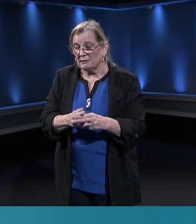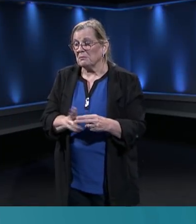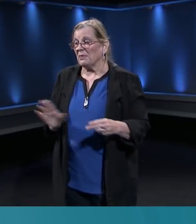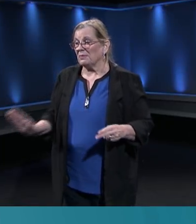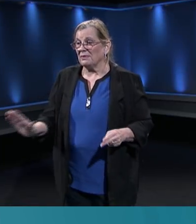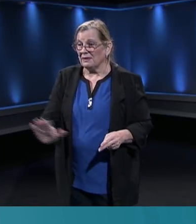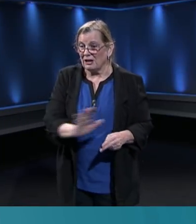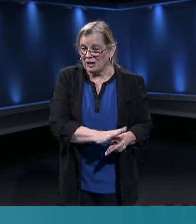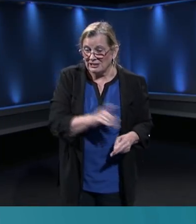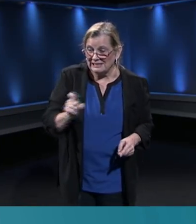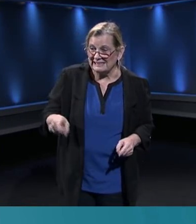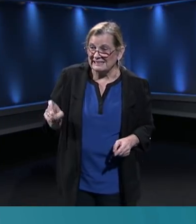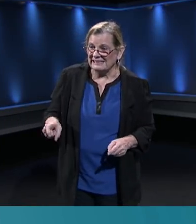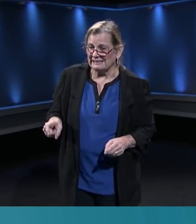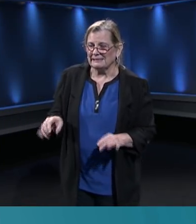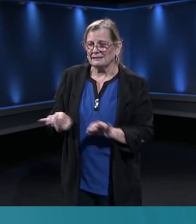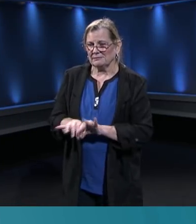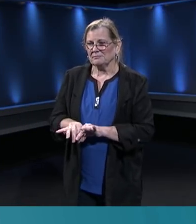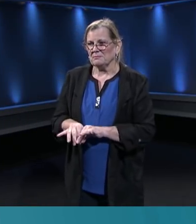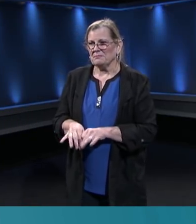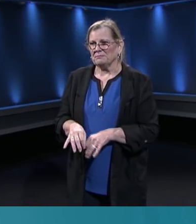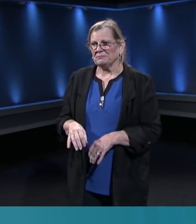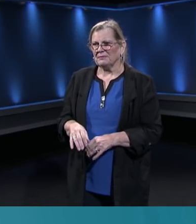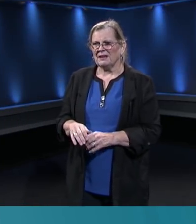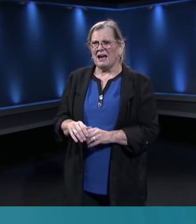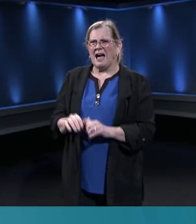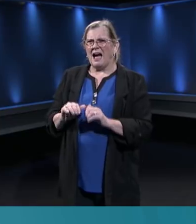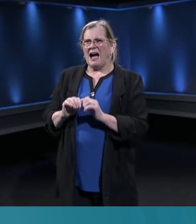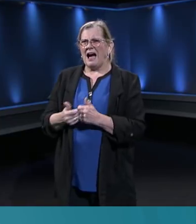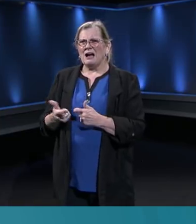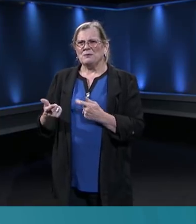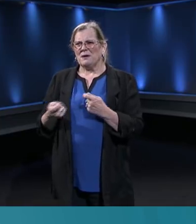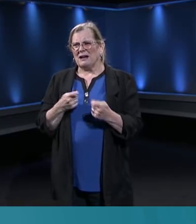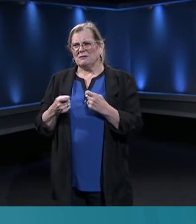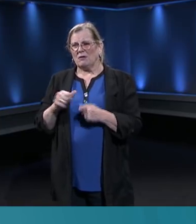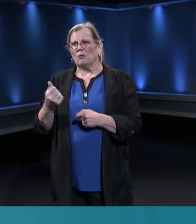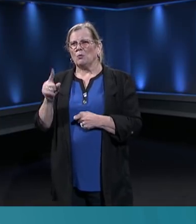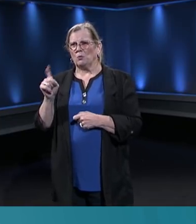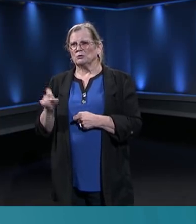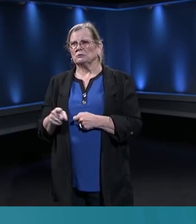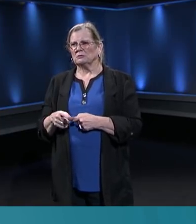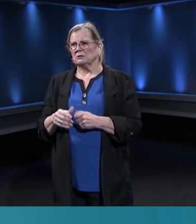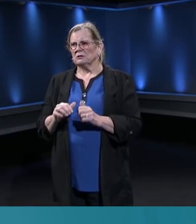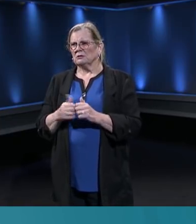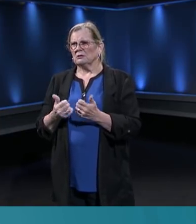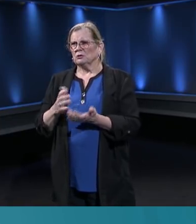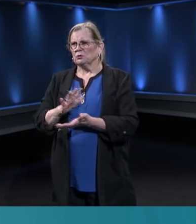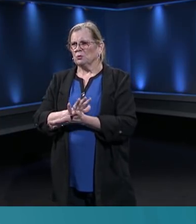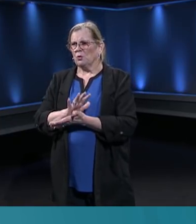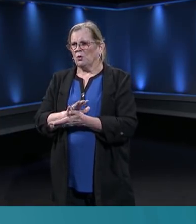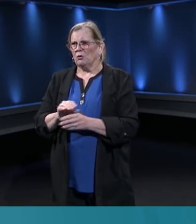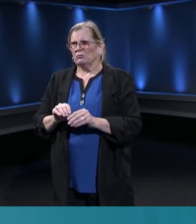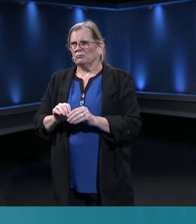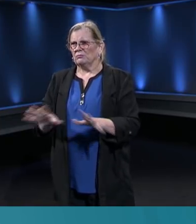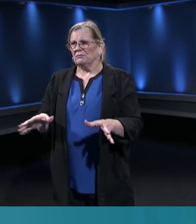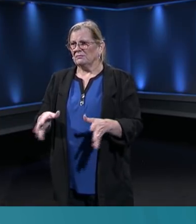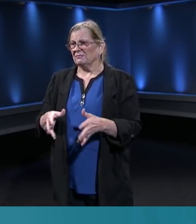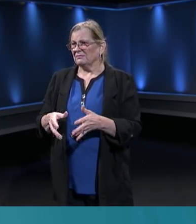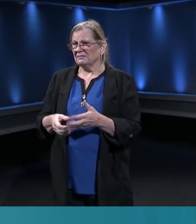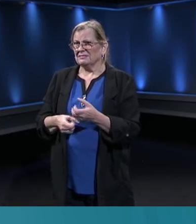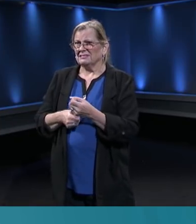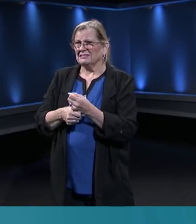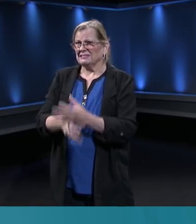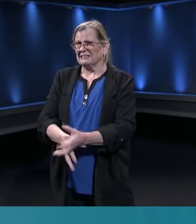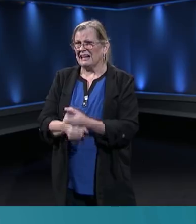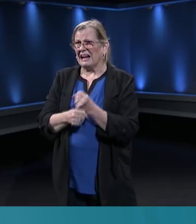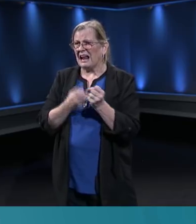day without overstepping those boundaries? I don't want to yell, but it often comes down to that. Which of you would love to